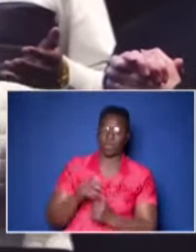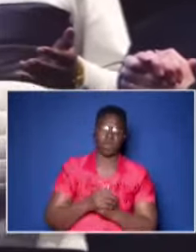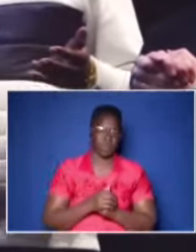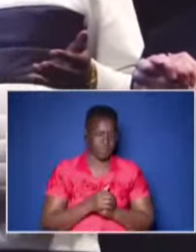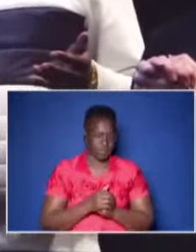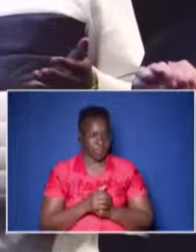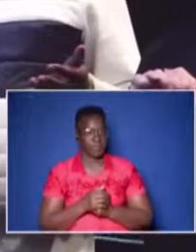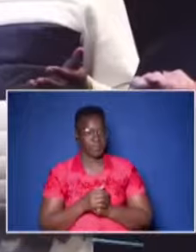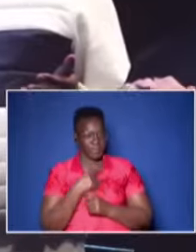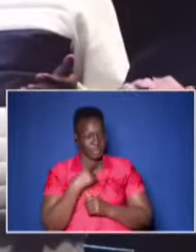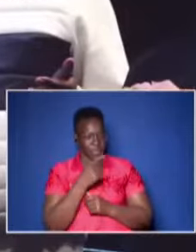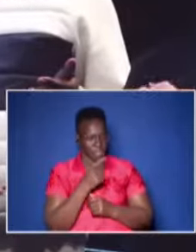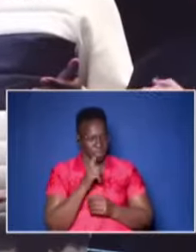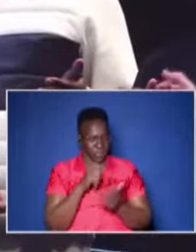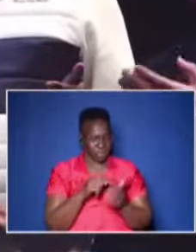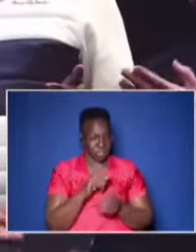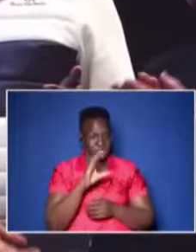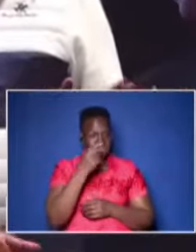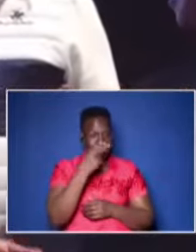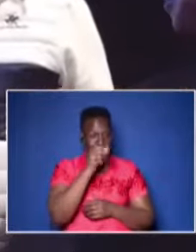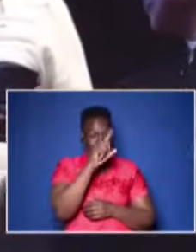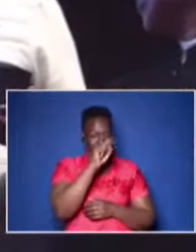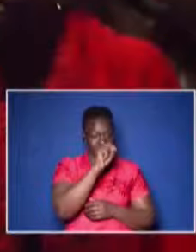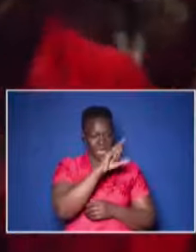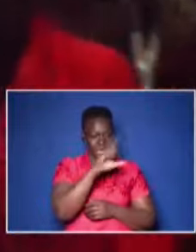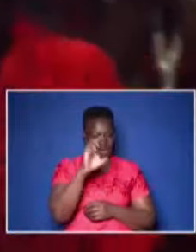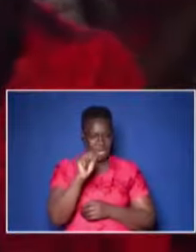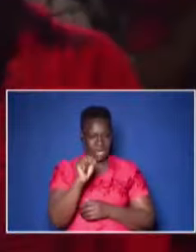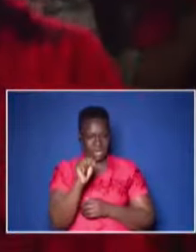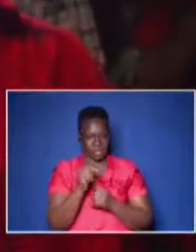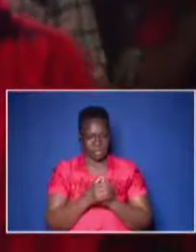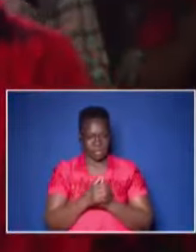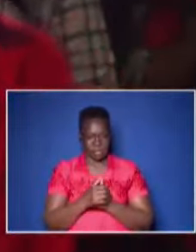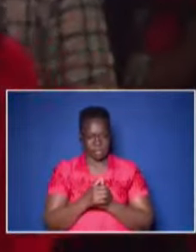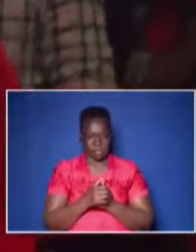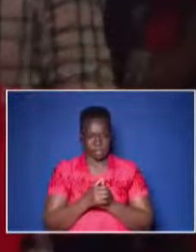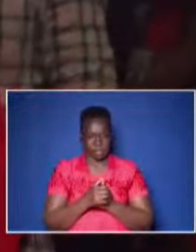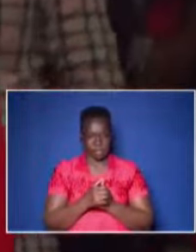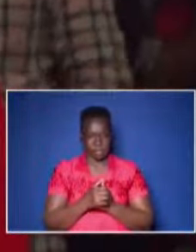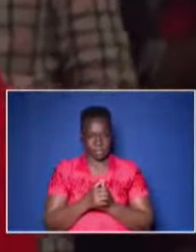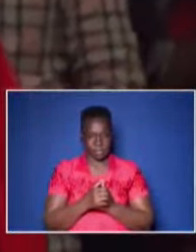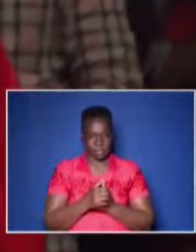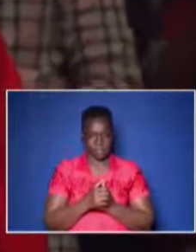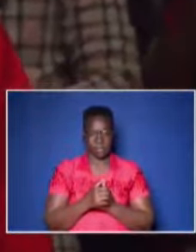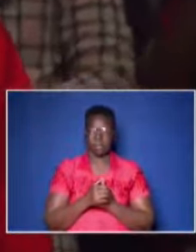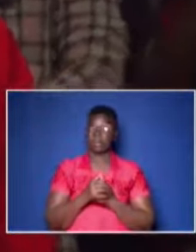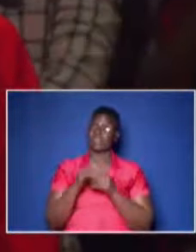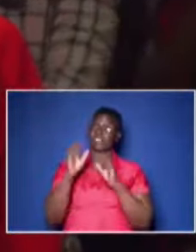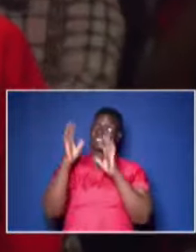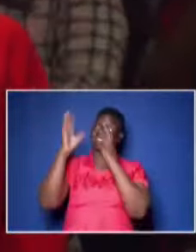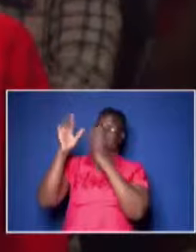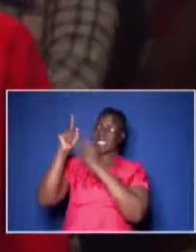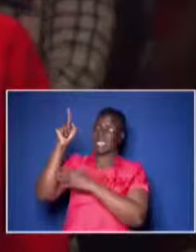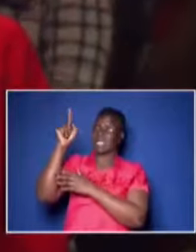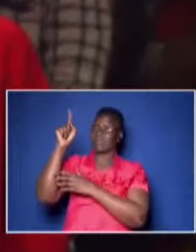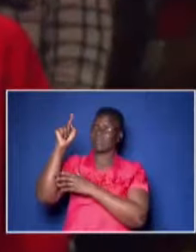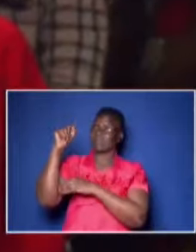Charlene char say charene the sky is the